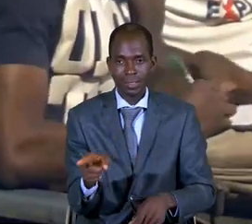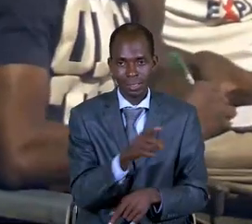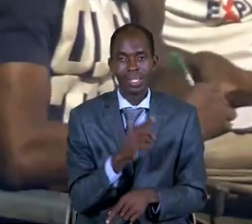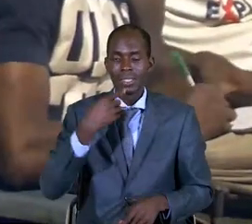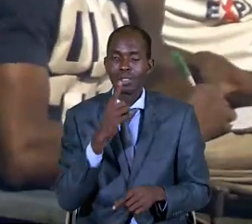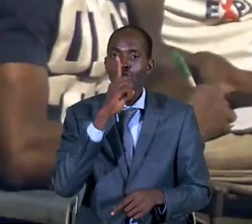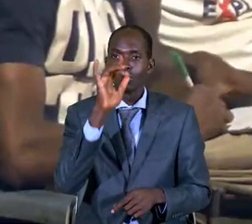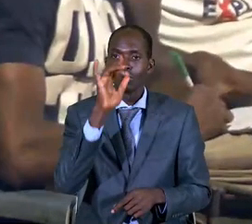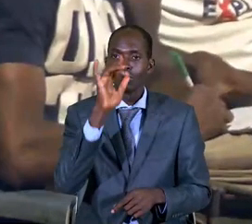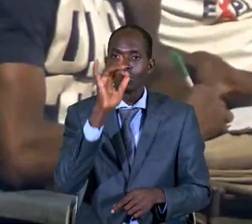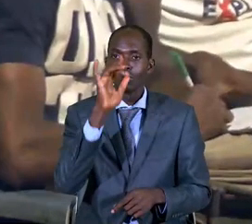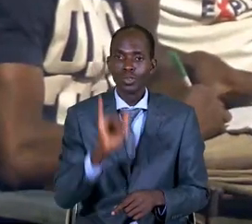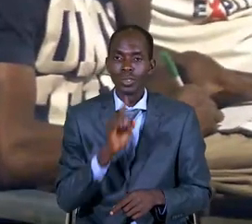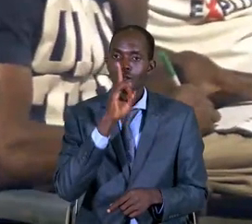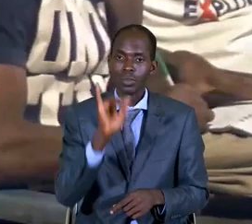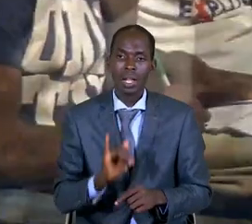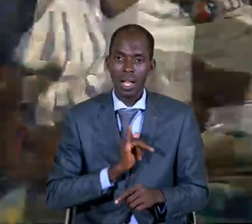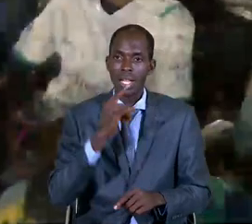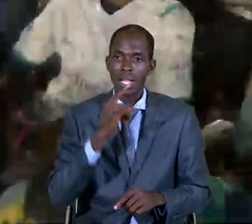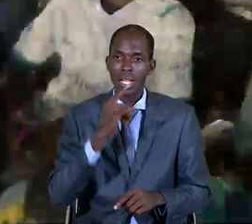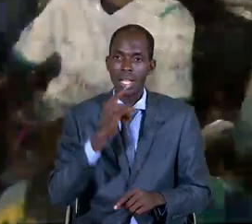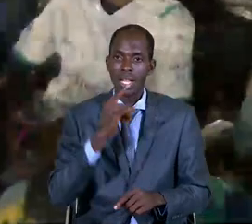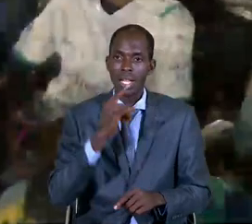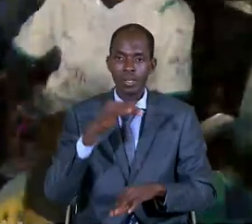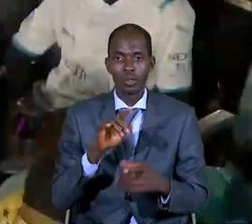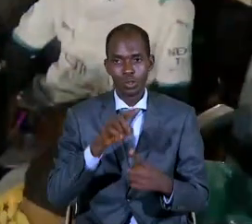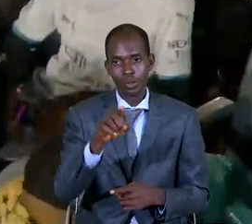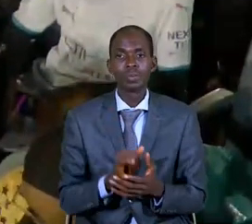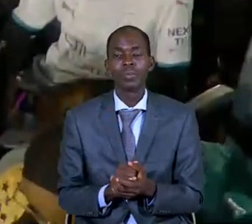verily, verily, I say unto you,